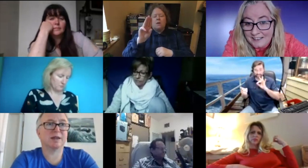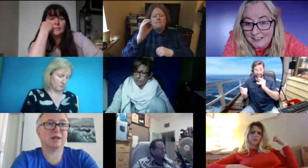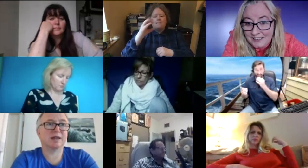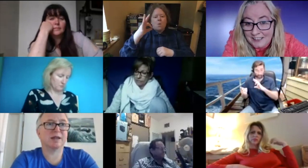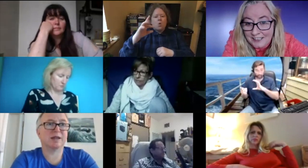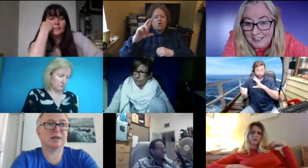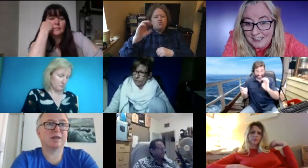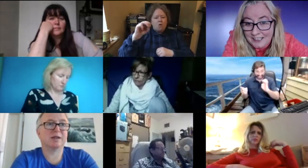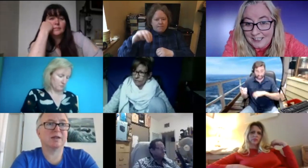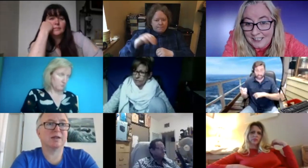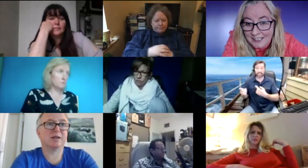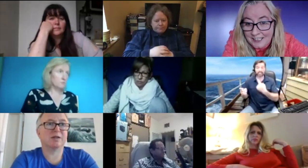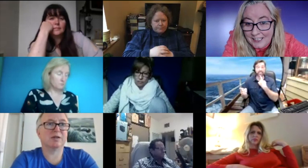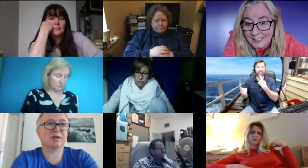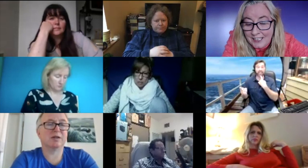said,